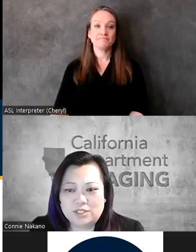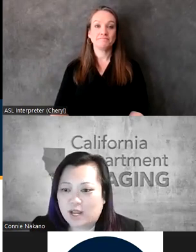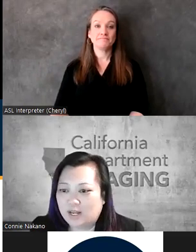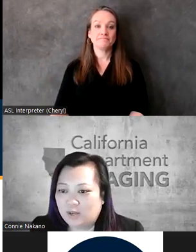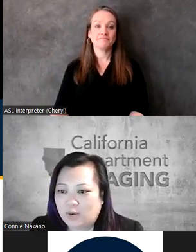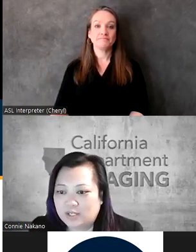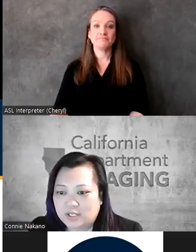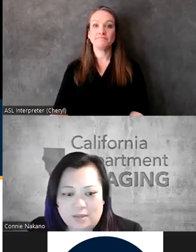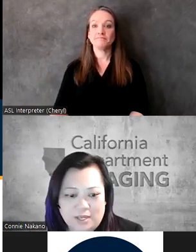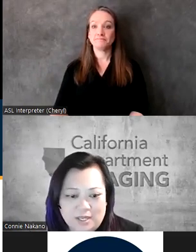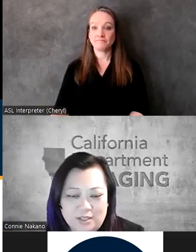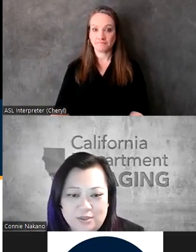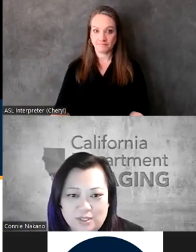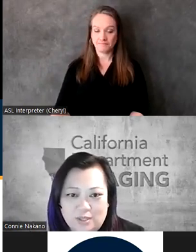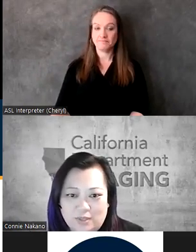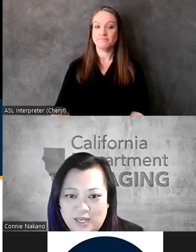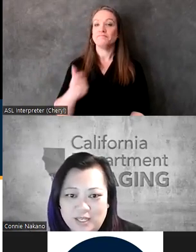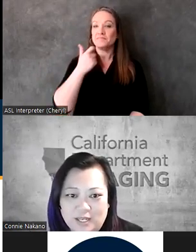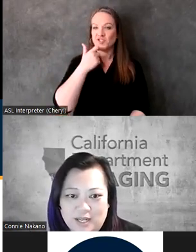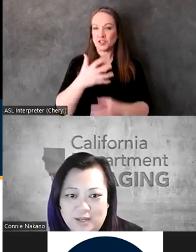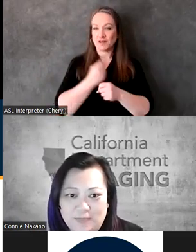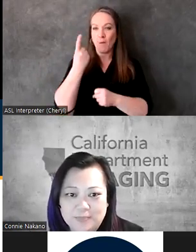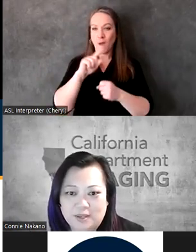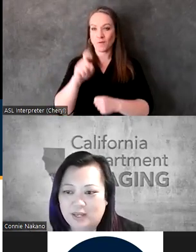We just got a question coming in through the Q&A.